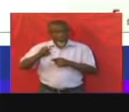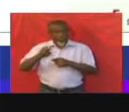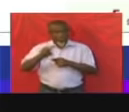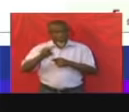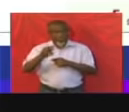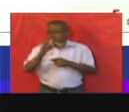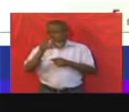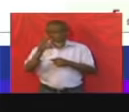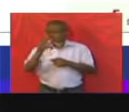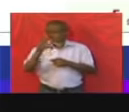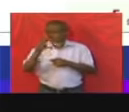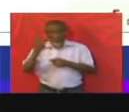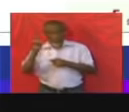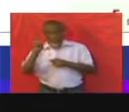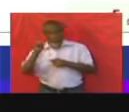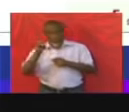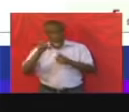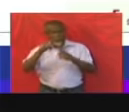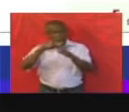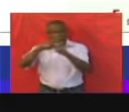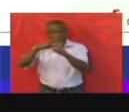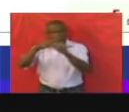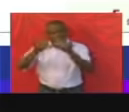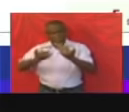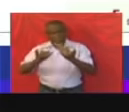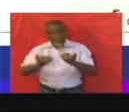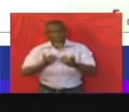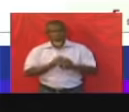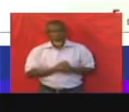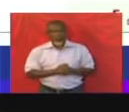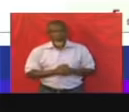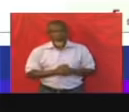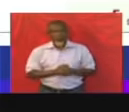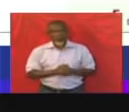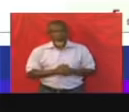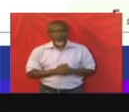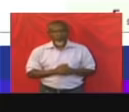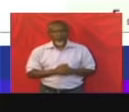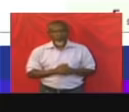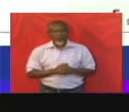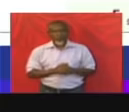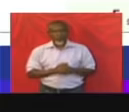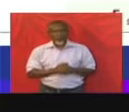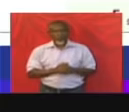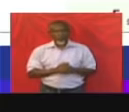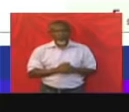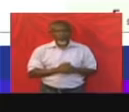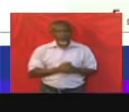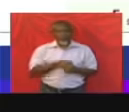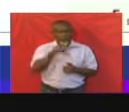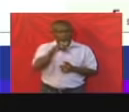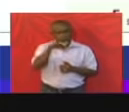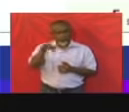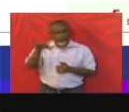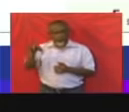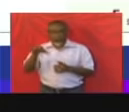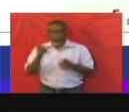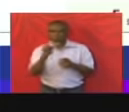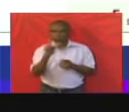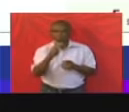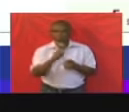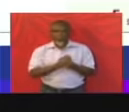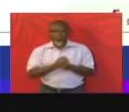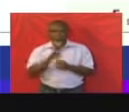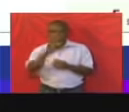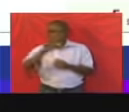5,340 total active positive cases. The active cases are divided as follows. There are